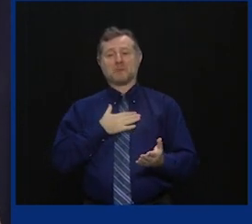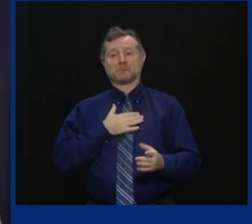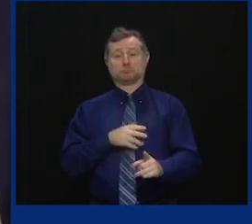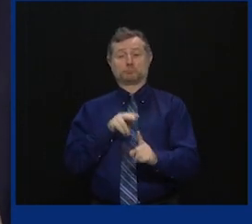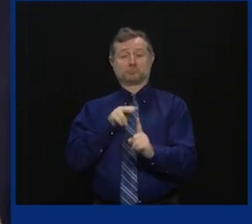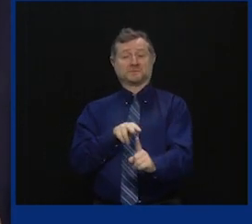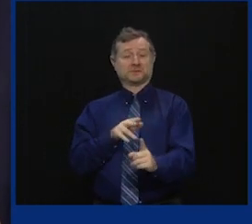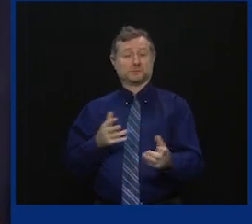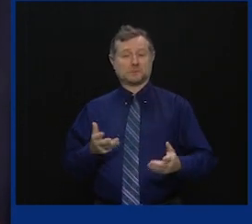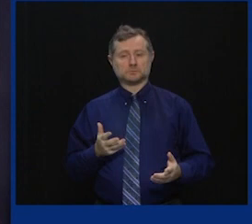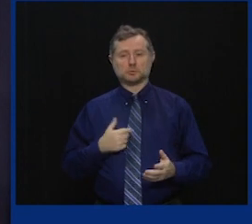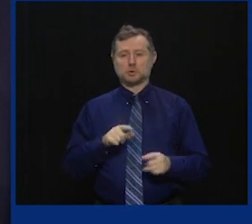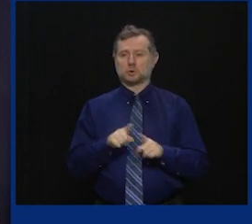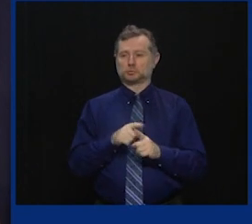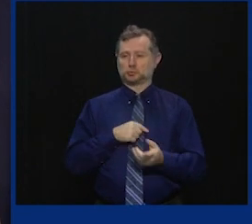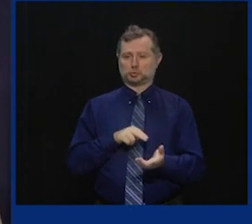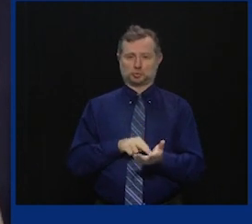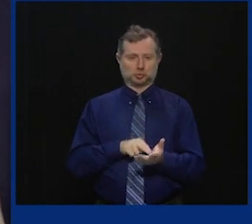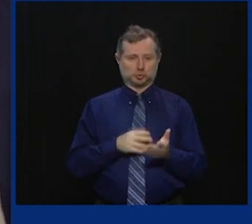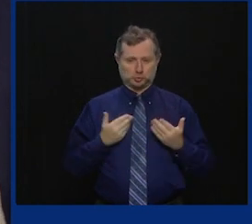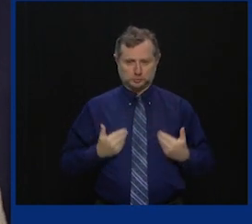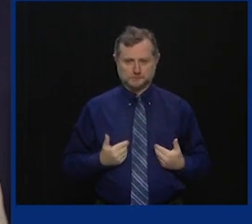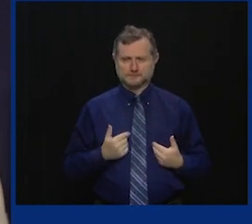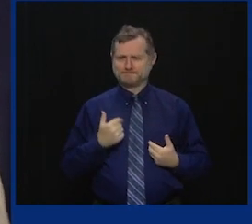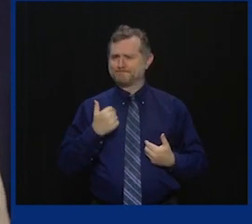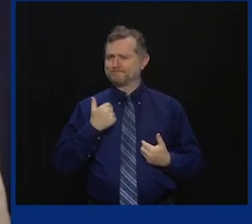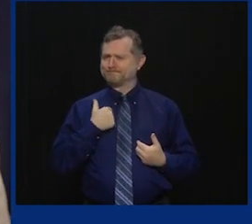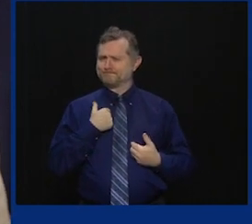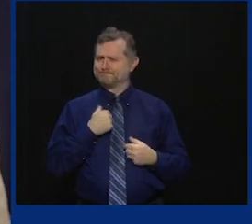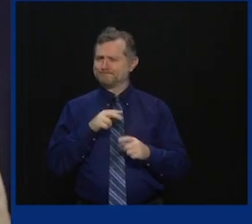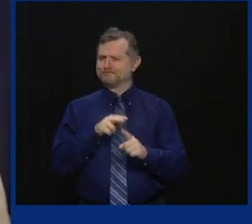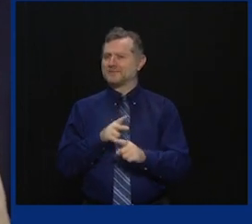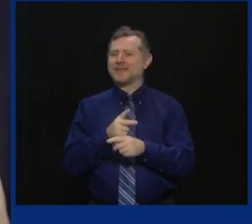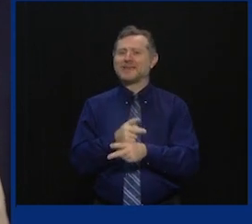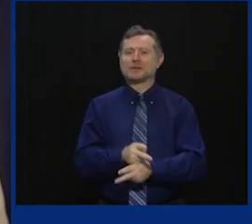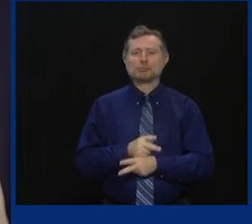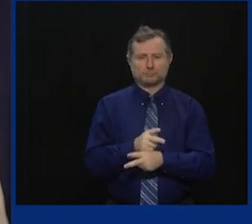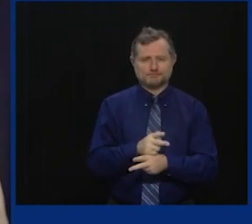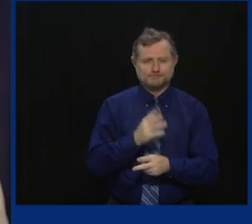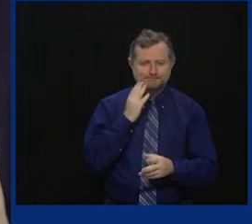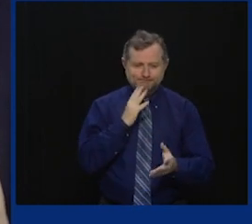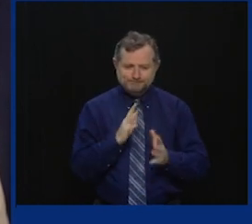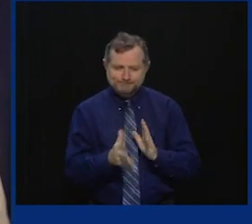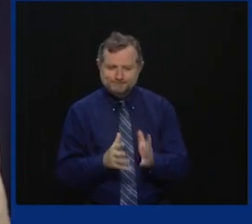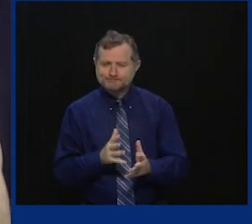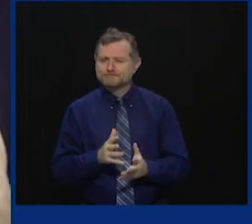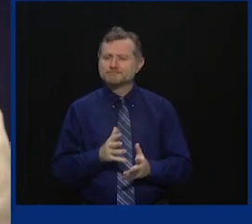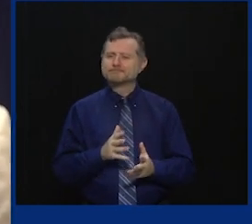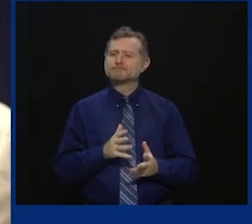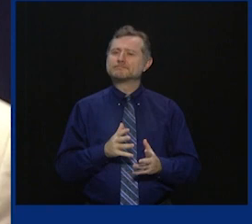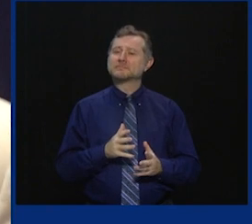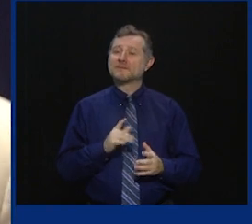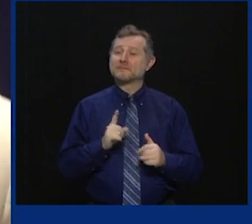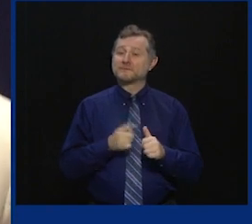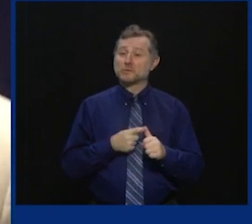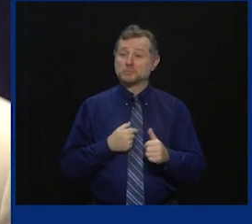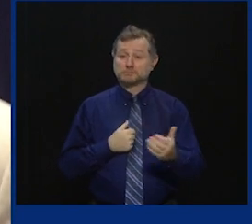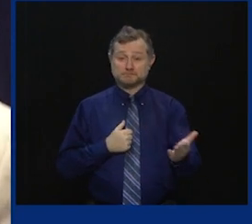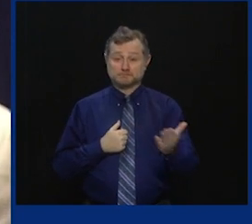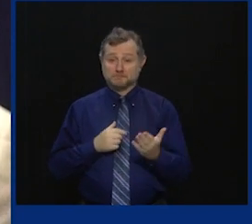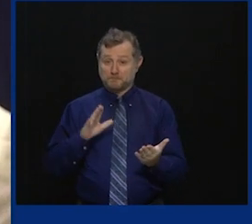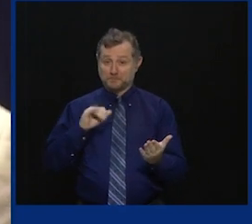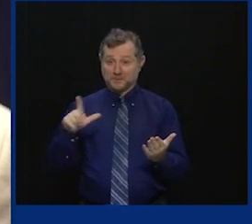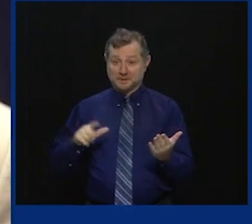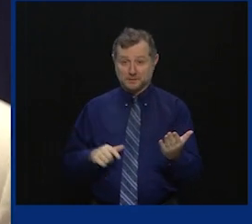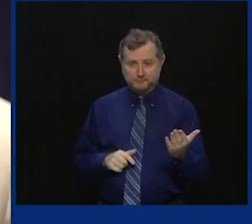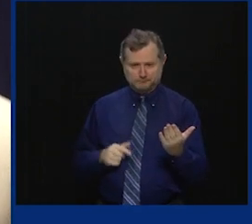has always been based on care. So when I was first approached with this bill, and the problems of our parole system,